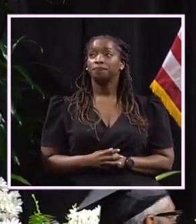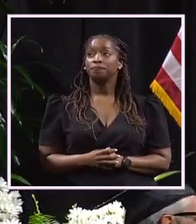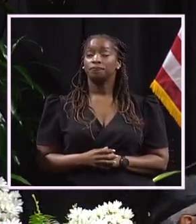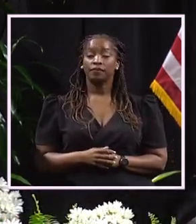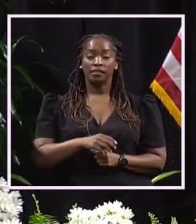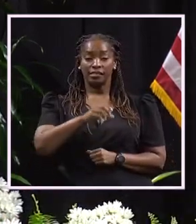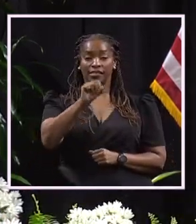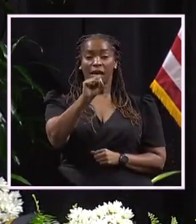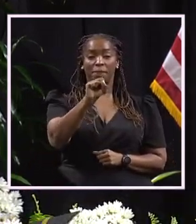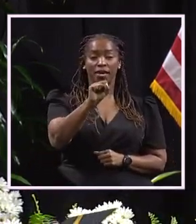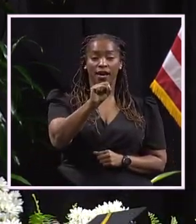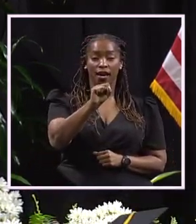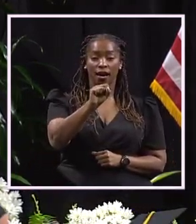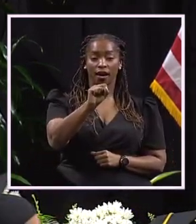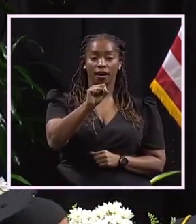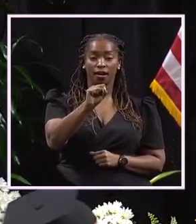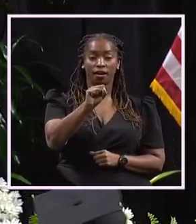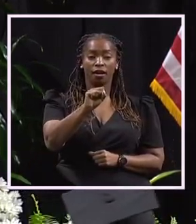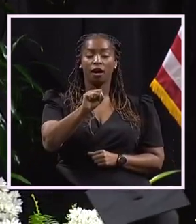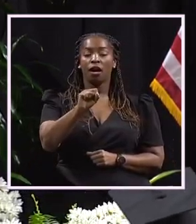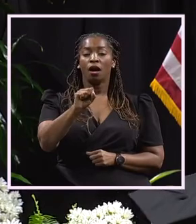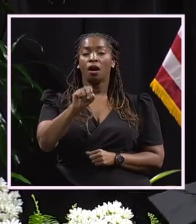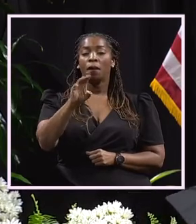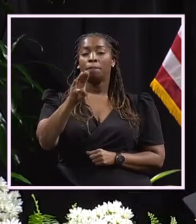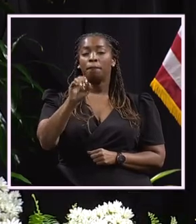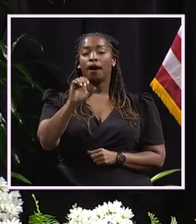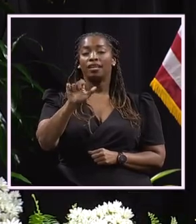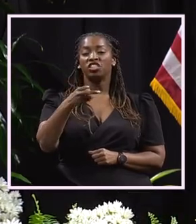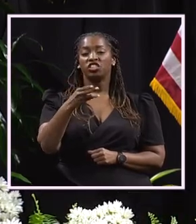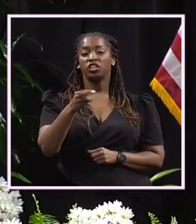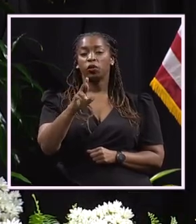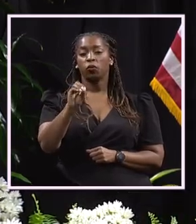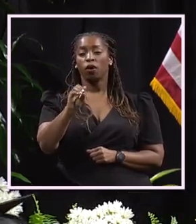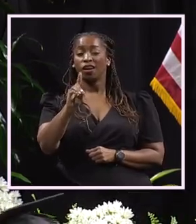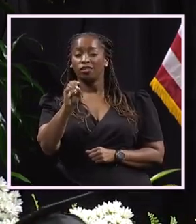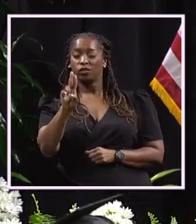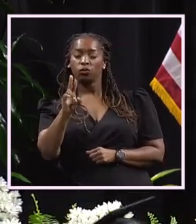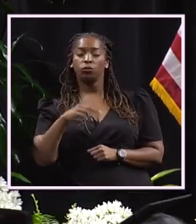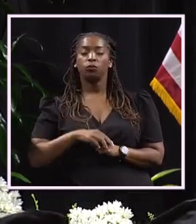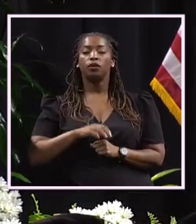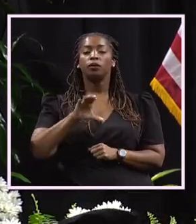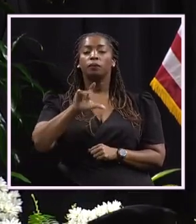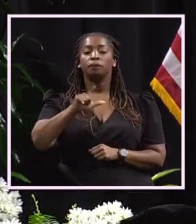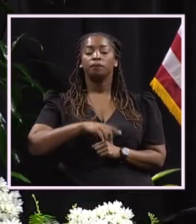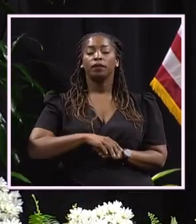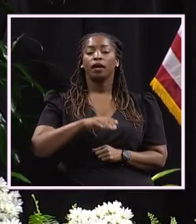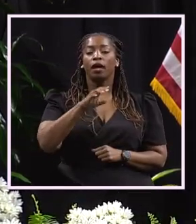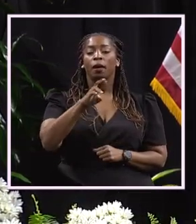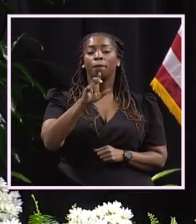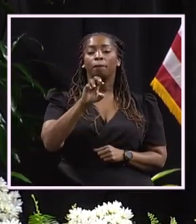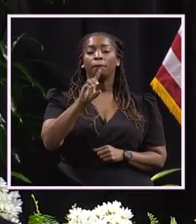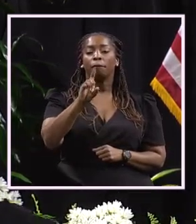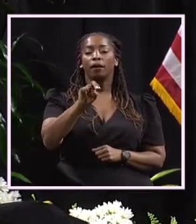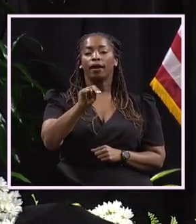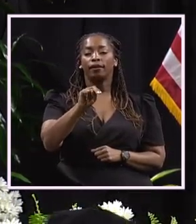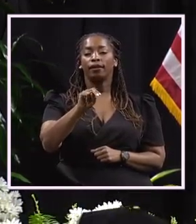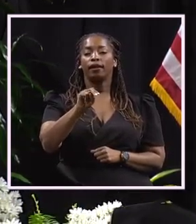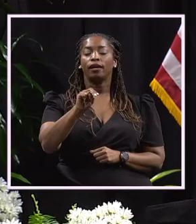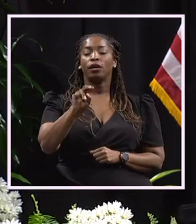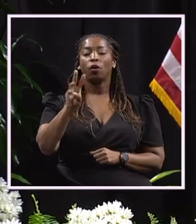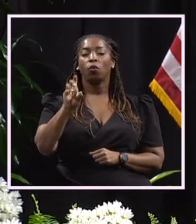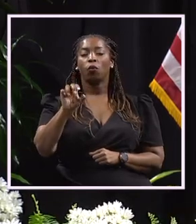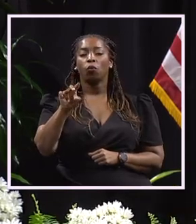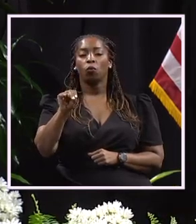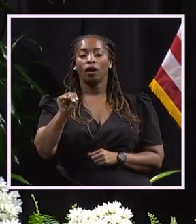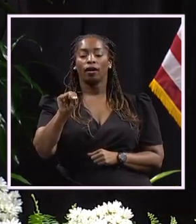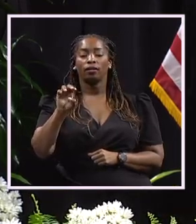Sabia Bashiruddin, cum laude. Brandon Scott Lane, summa cum laude. Francisco